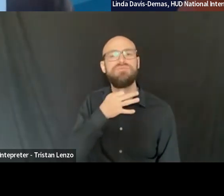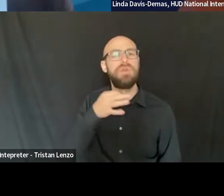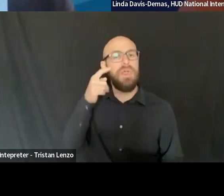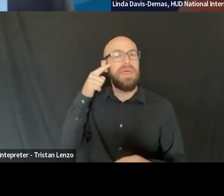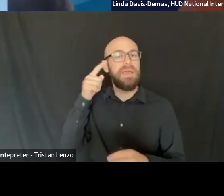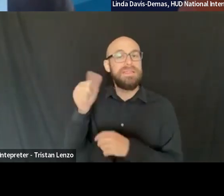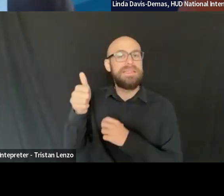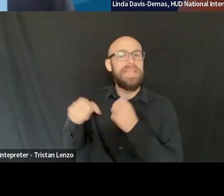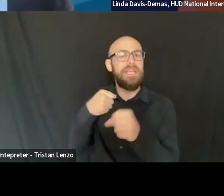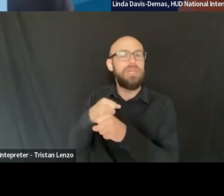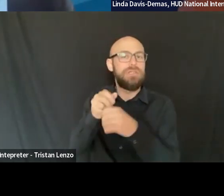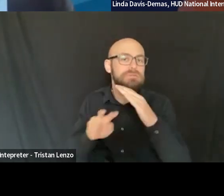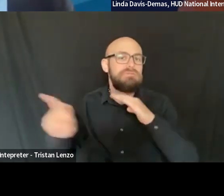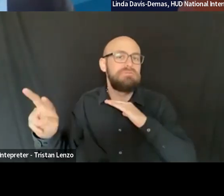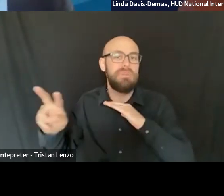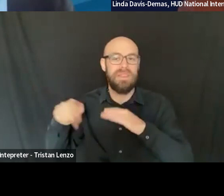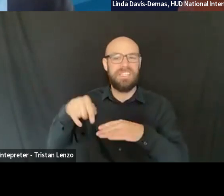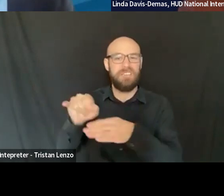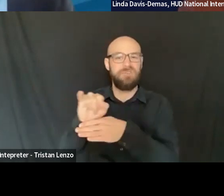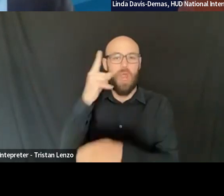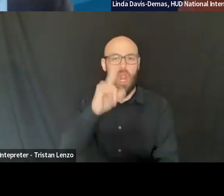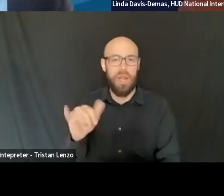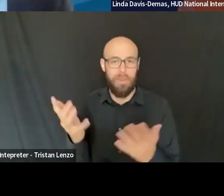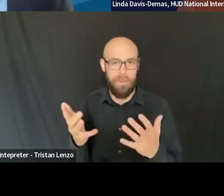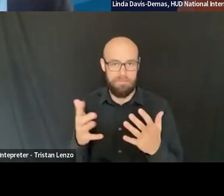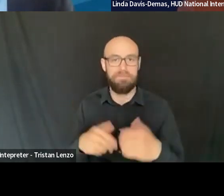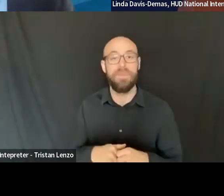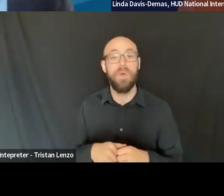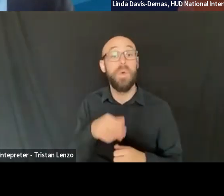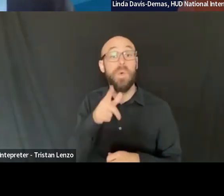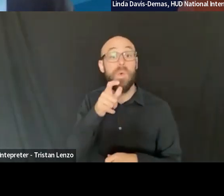will be in another decade? Who wants to go first and jump in?